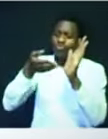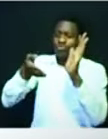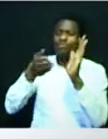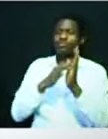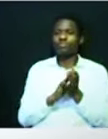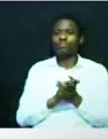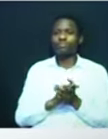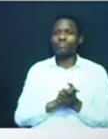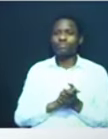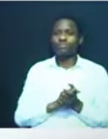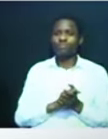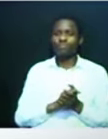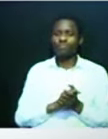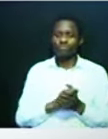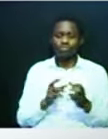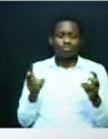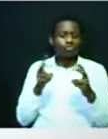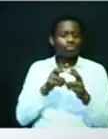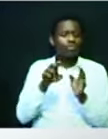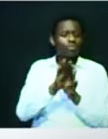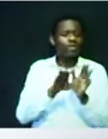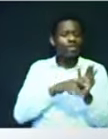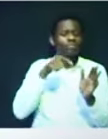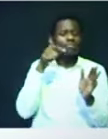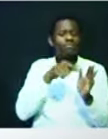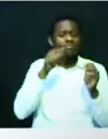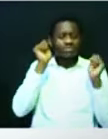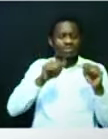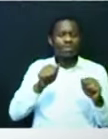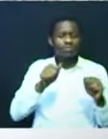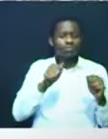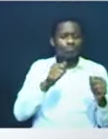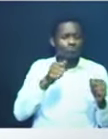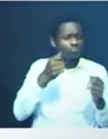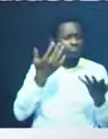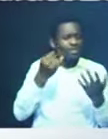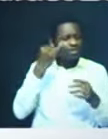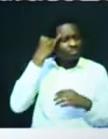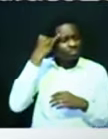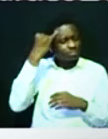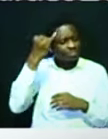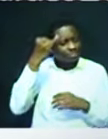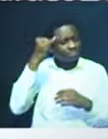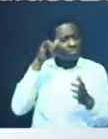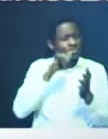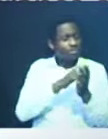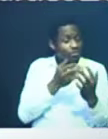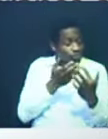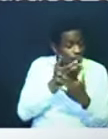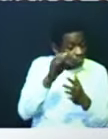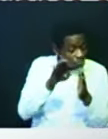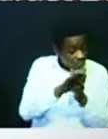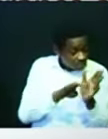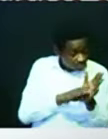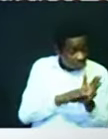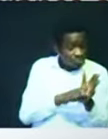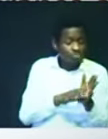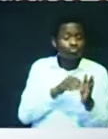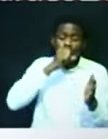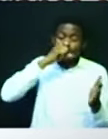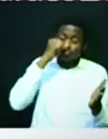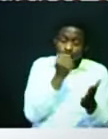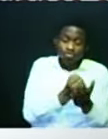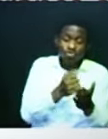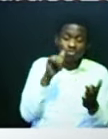revealed. So this scripture may also carry the thought that through the scriptures we are assured of the salvation that